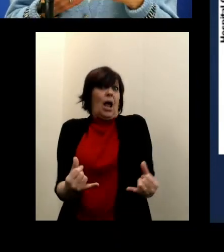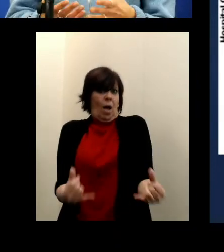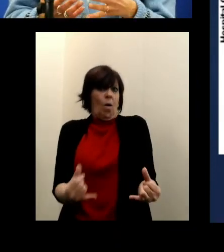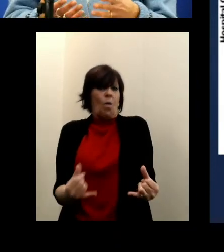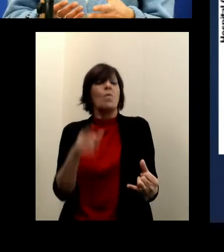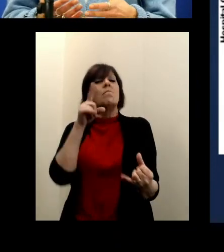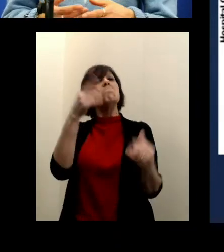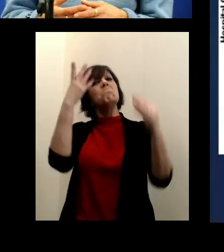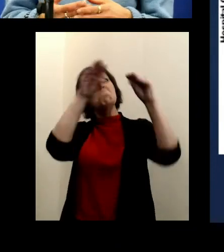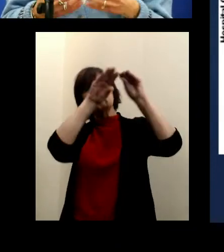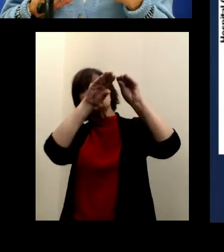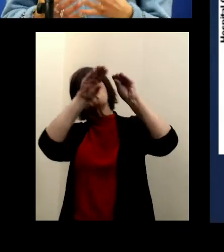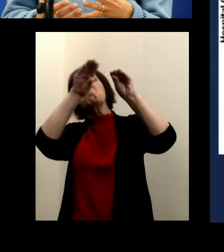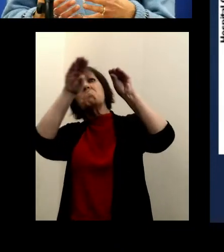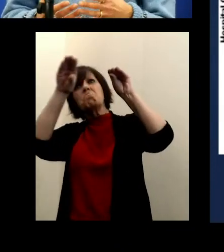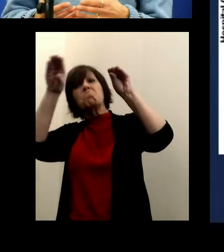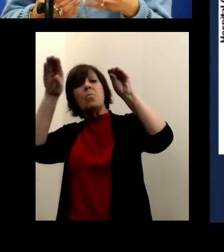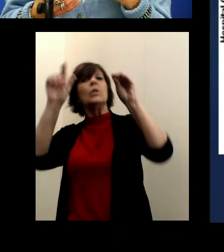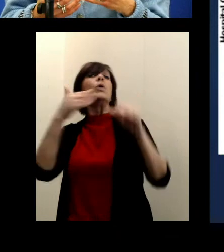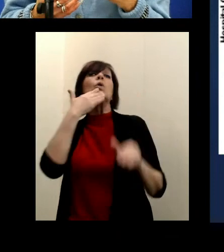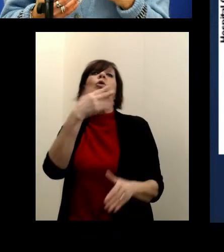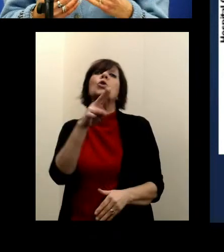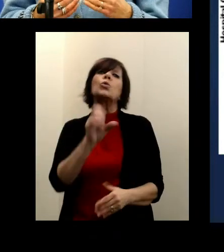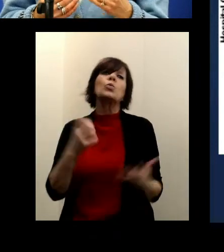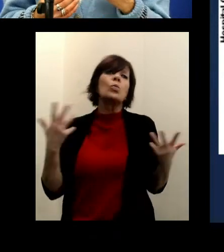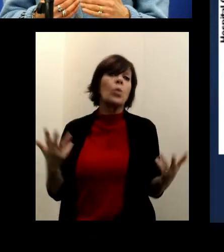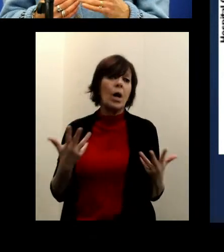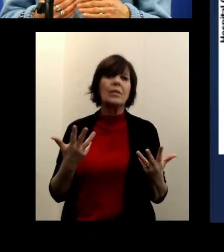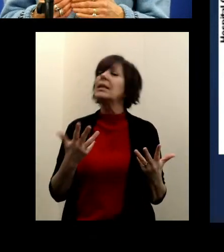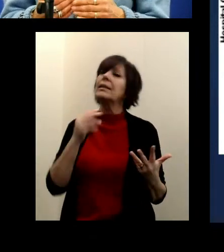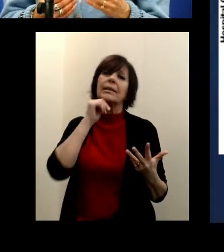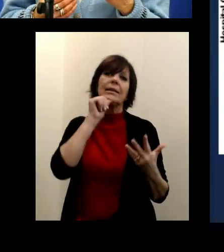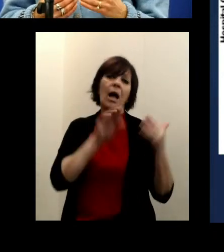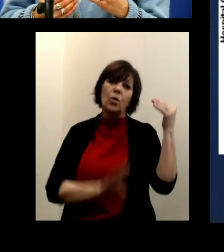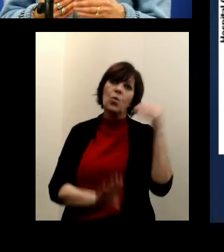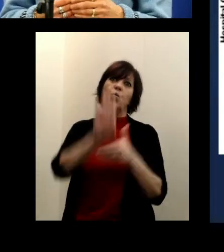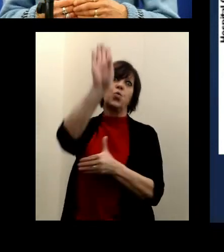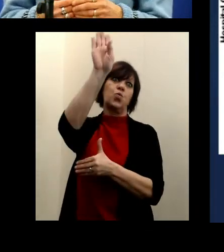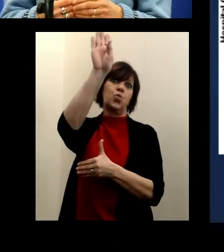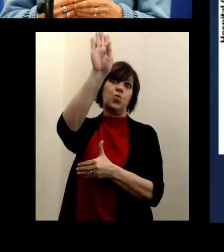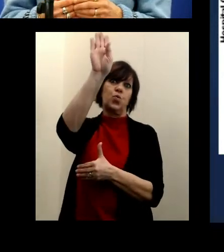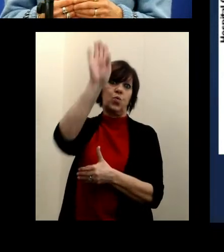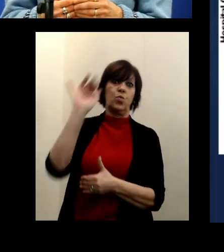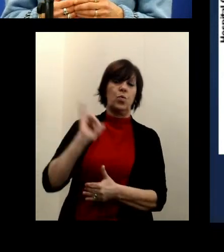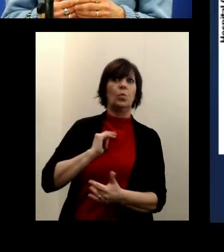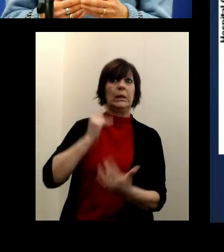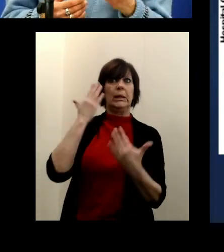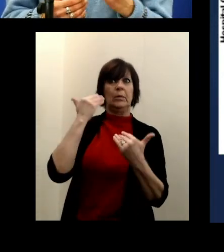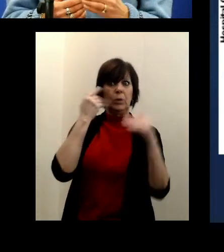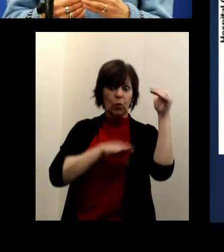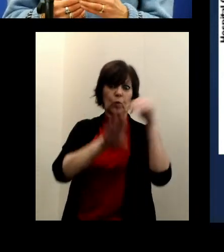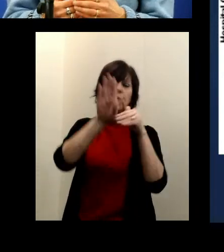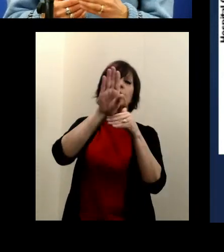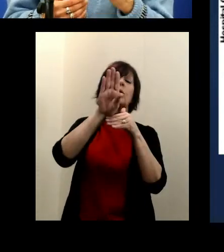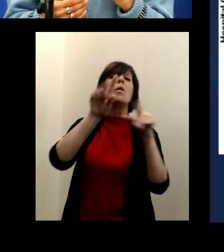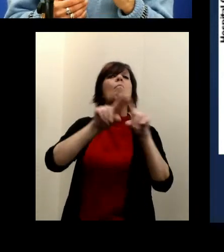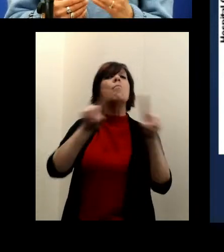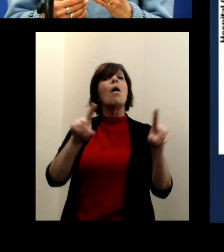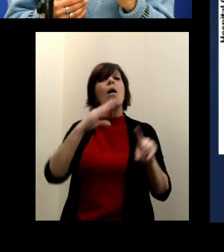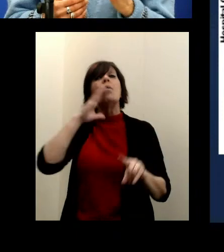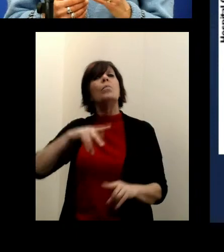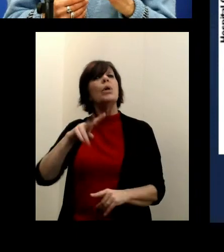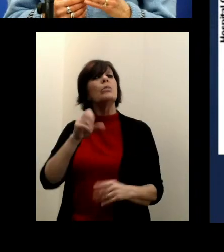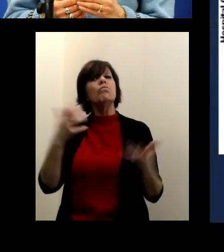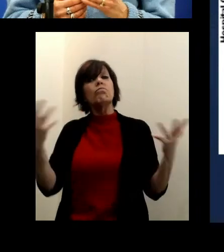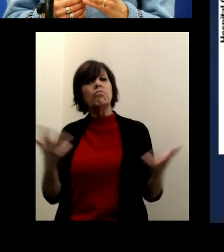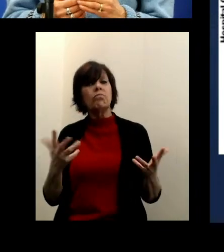doing what we're doing. So the good news is that the curve is not as steep as we initially had anticipated. The bad news is that